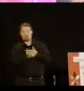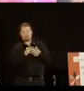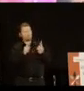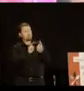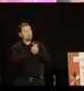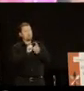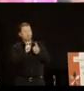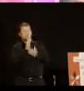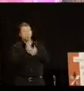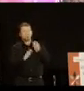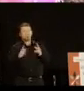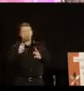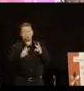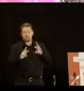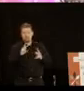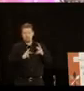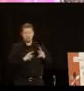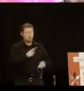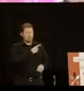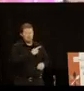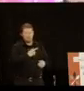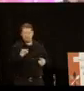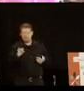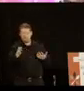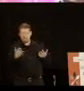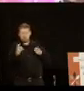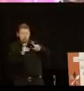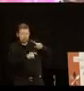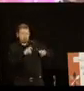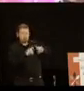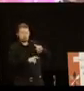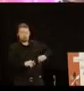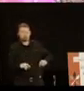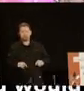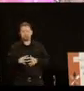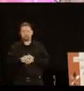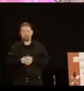meet some of our folks here one-on-one and answer questions individually.